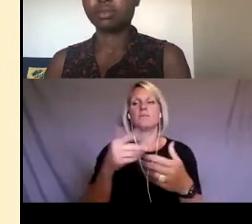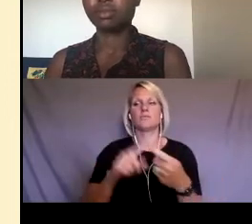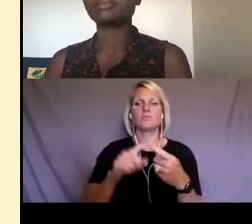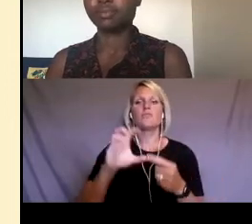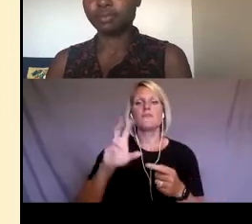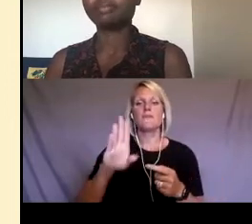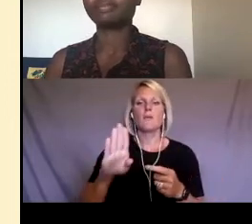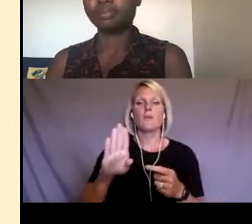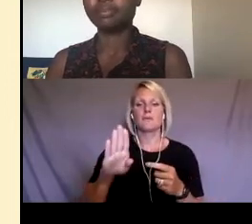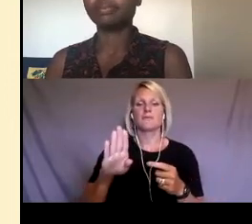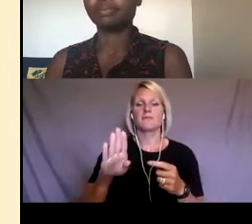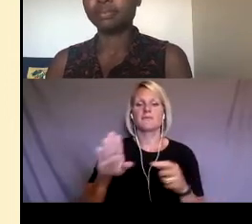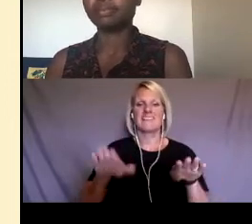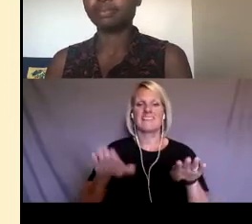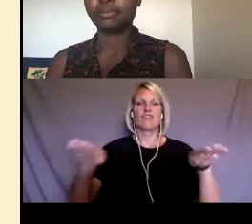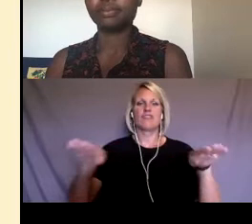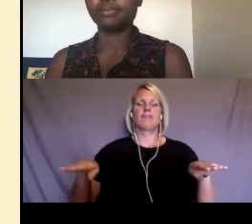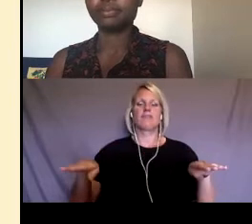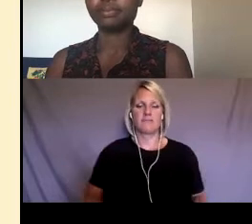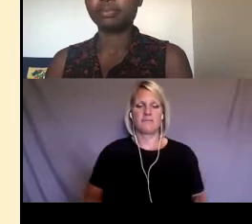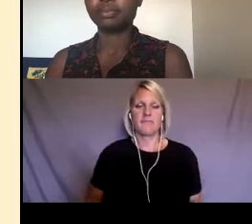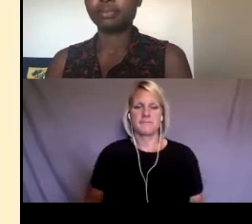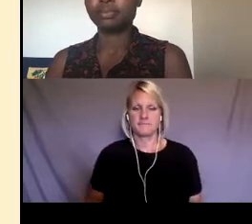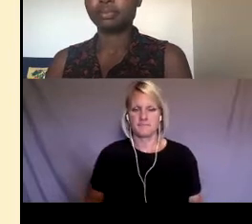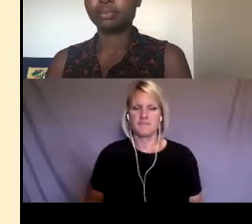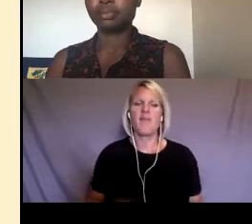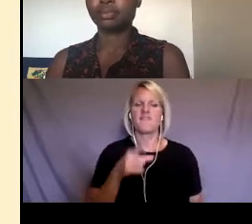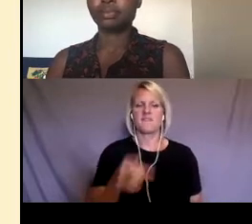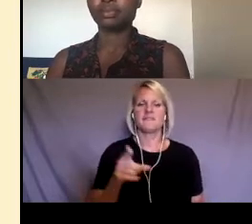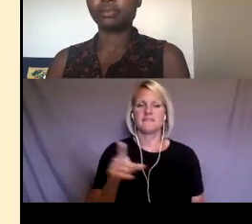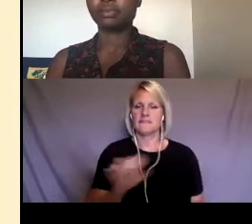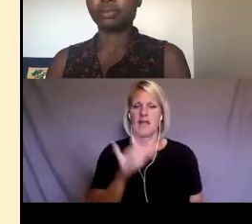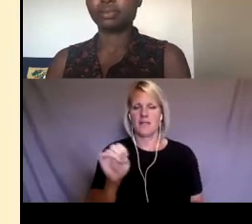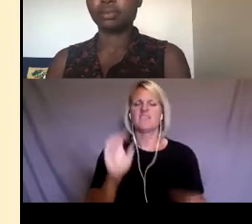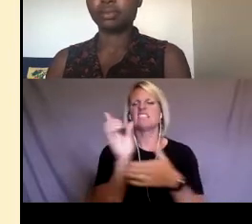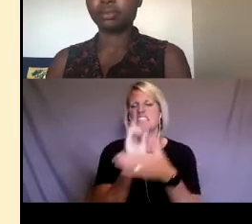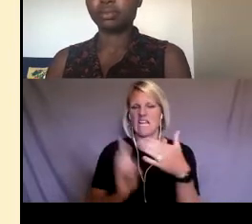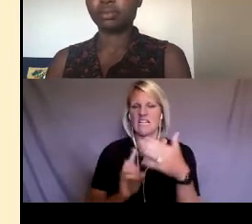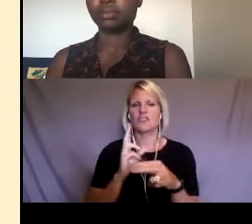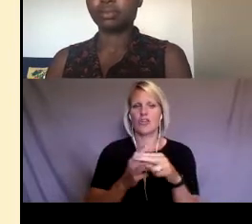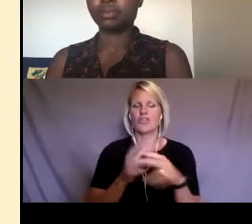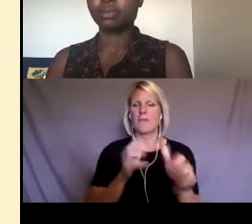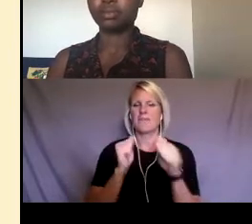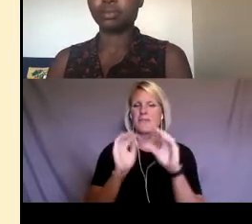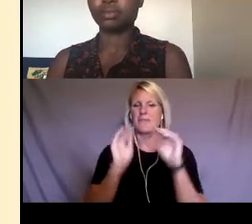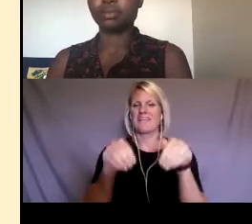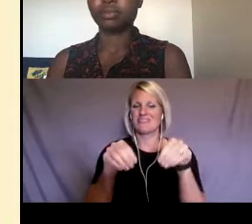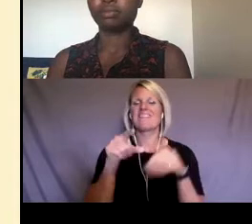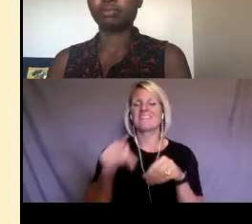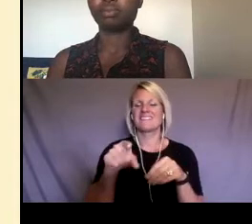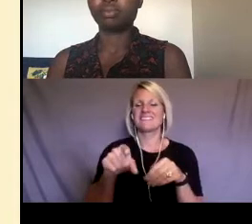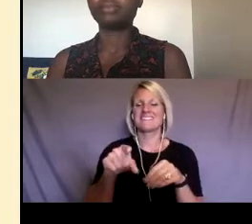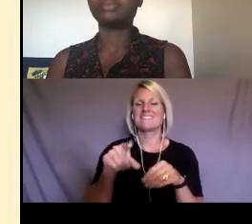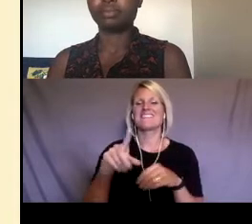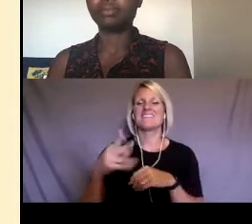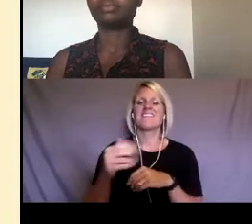explaining. This particular design is called rapid implementation. So this would be like phase 1.